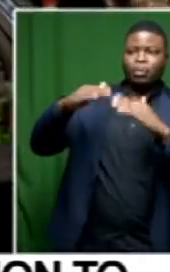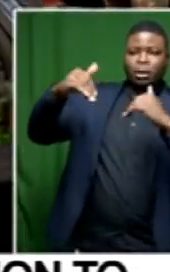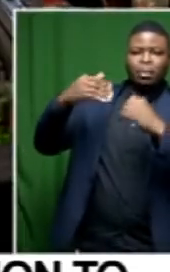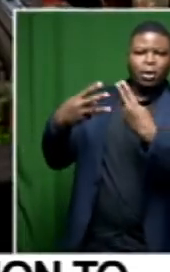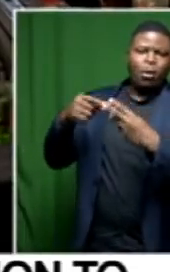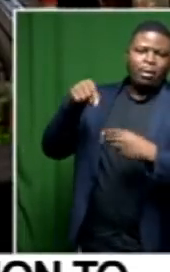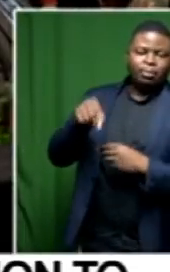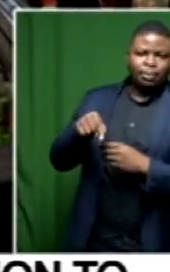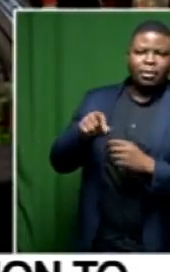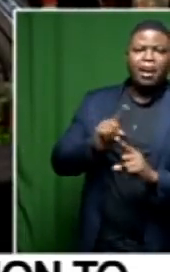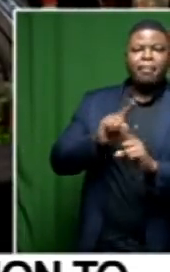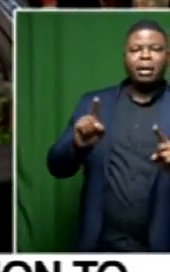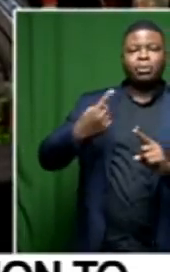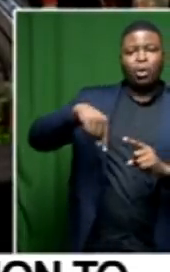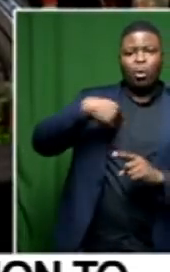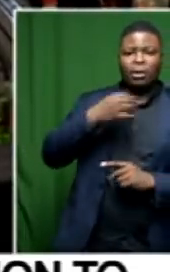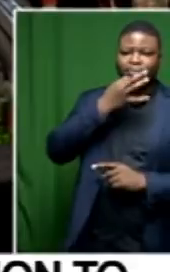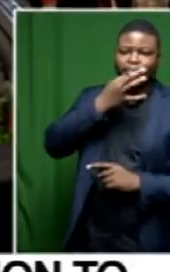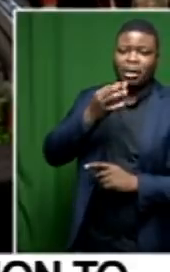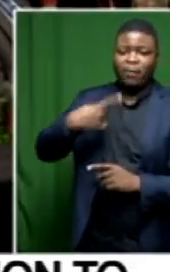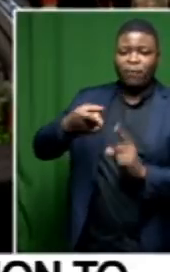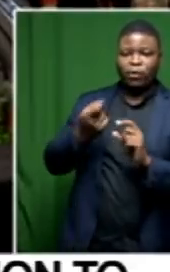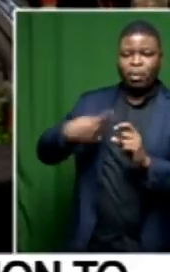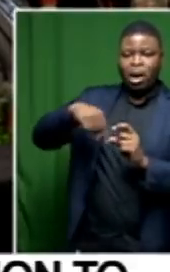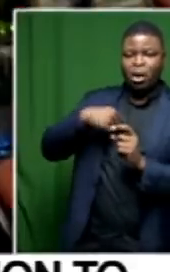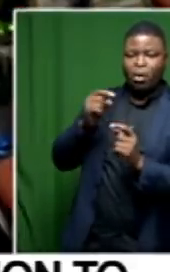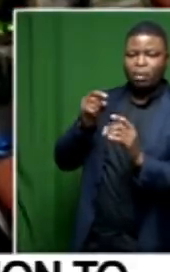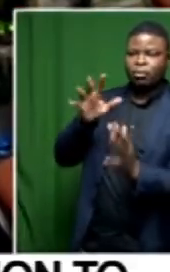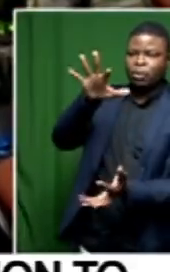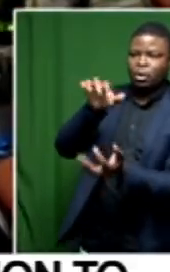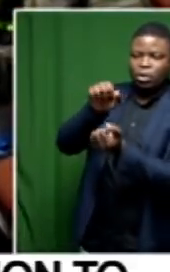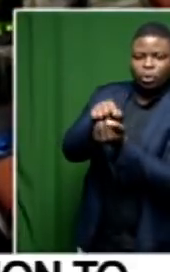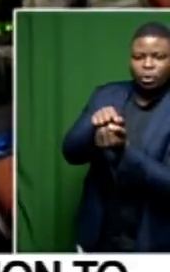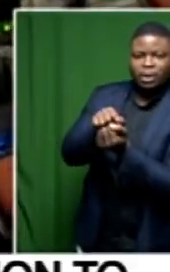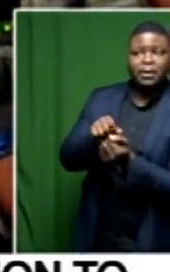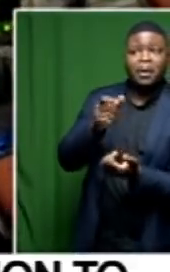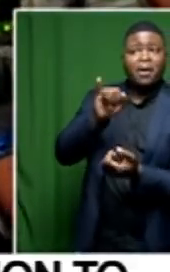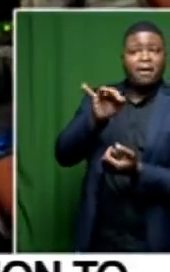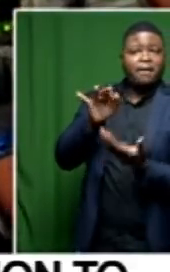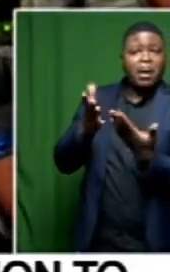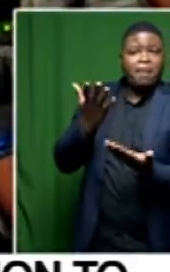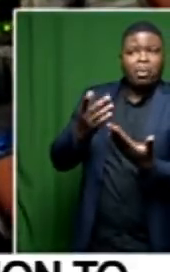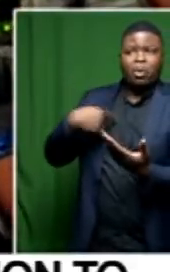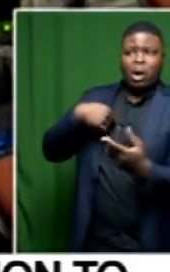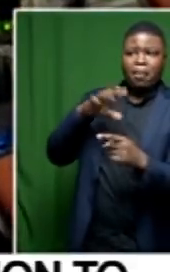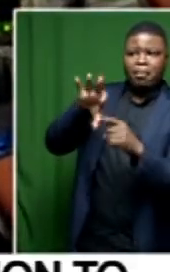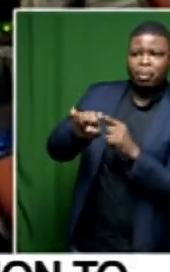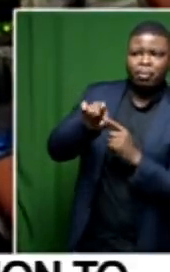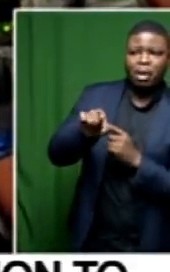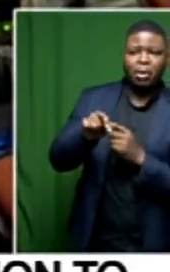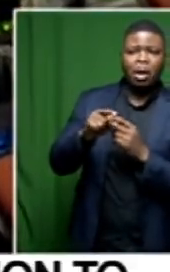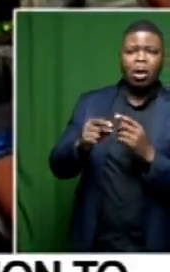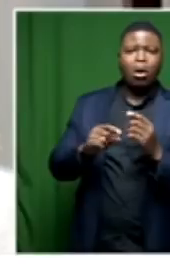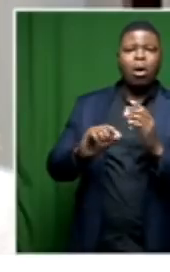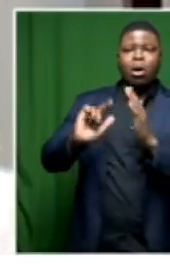said in our conclusion that even if we find that there is no discretion, law